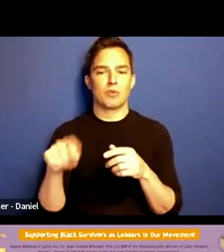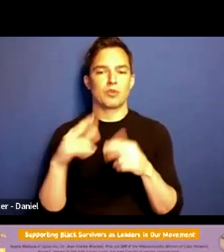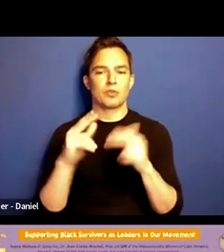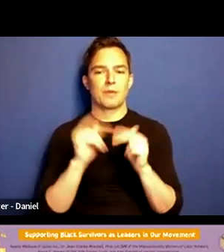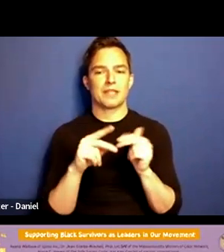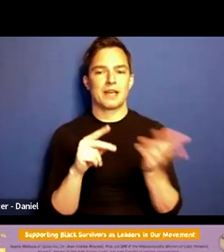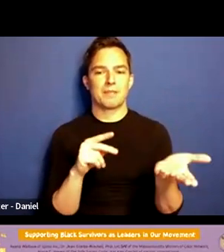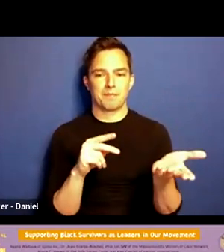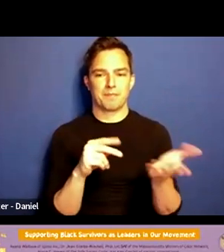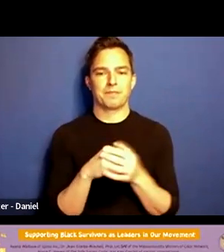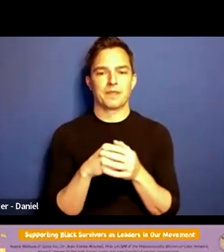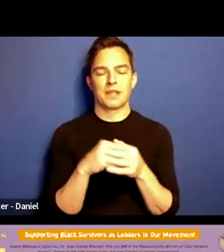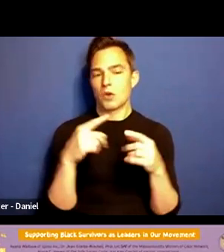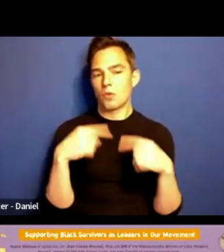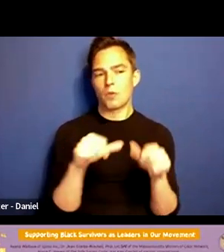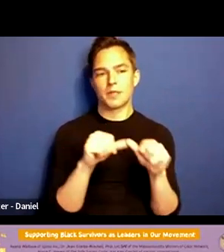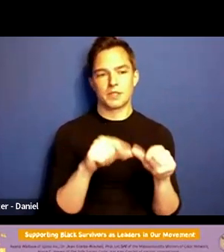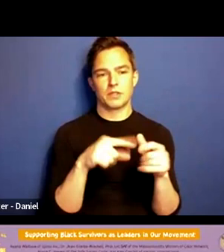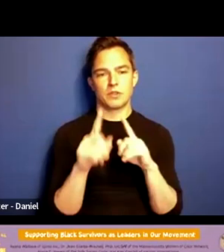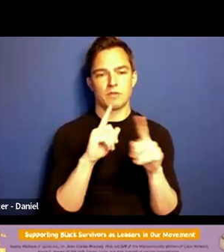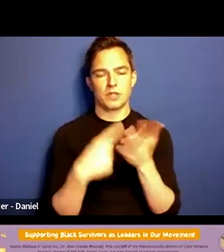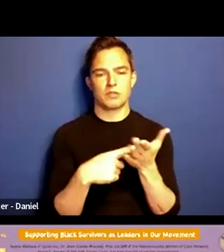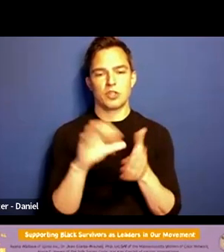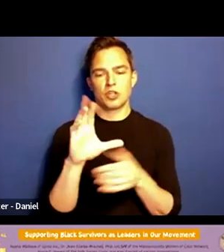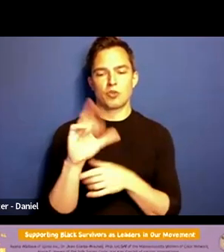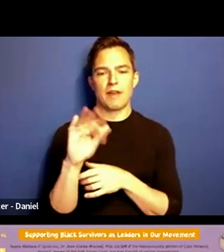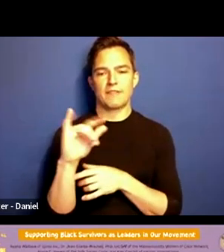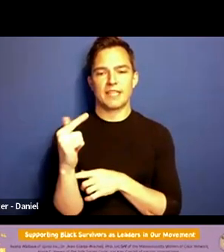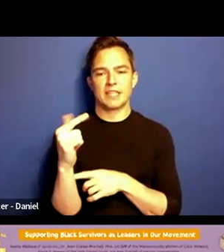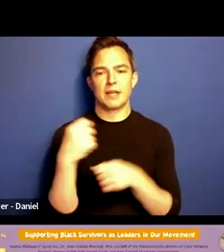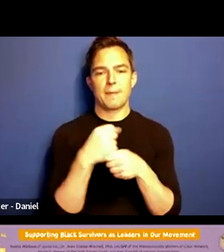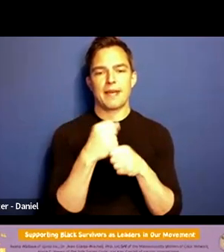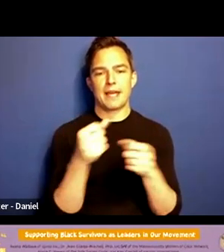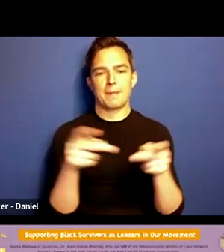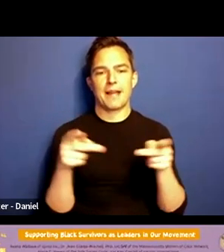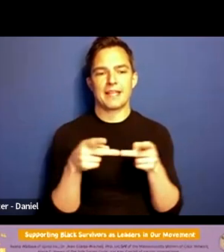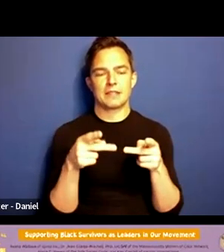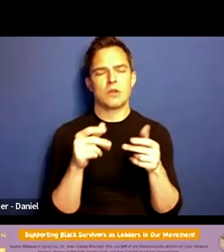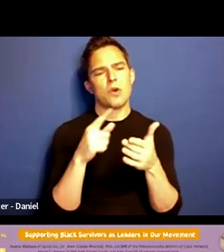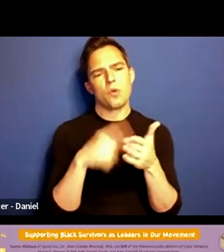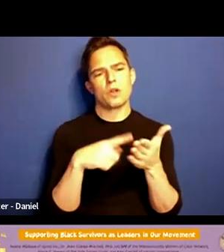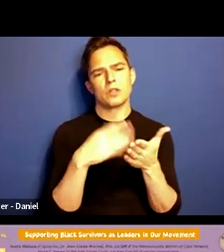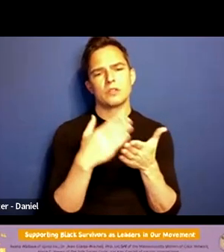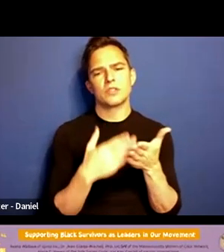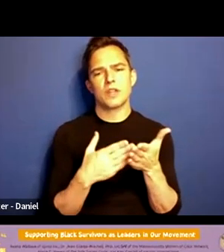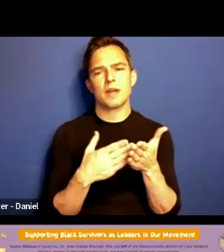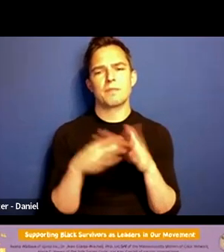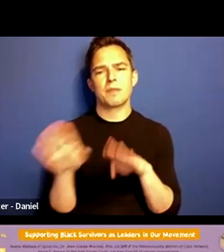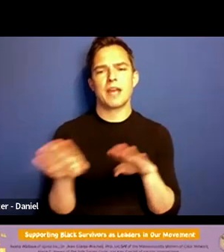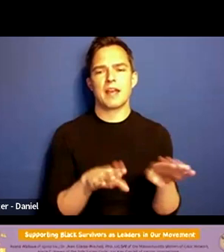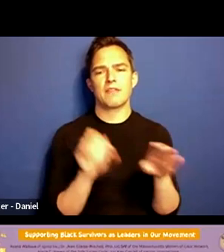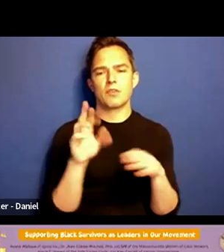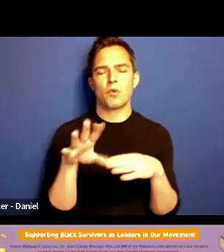as we're continuing this conversation about crafting and creating spaces, what are some behaviors